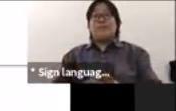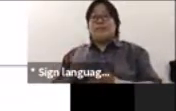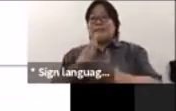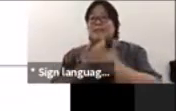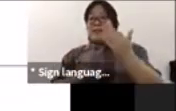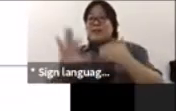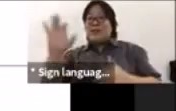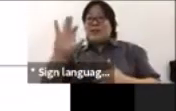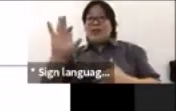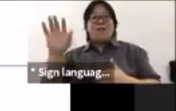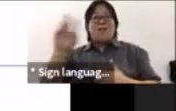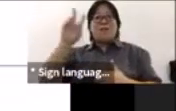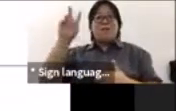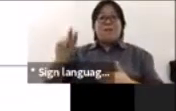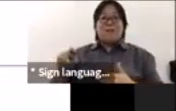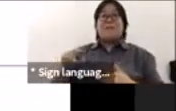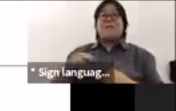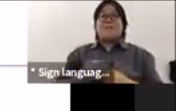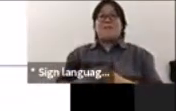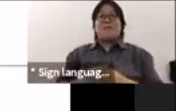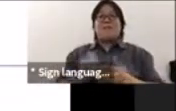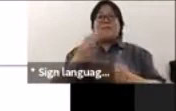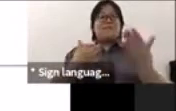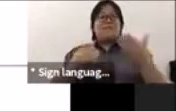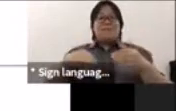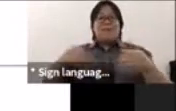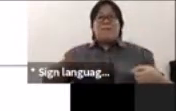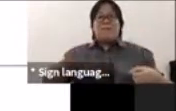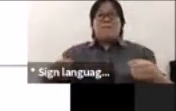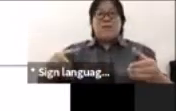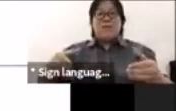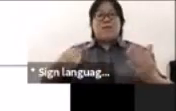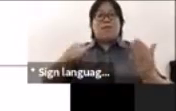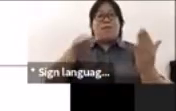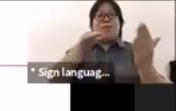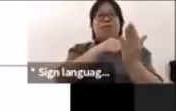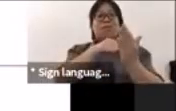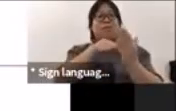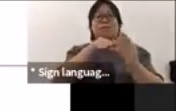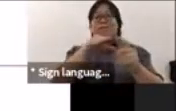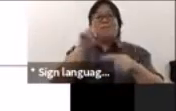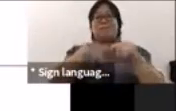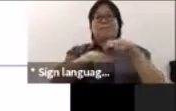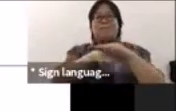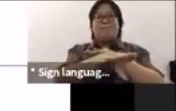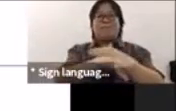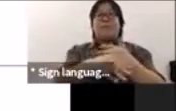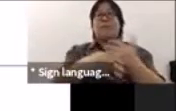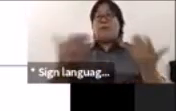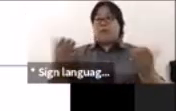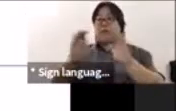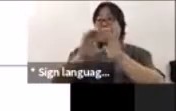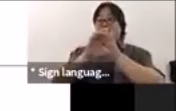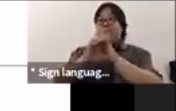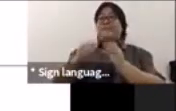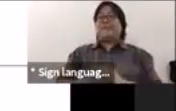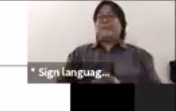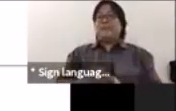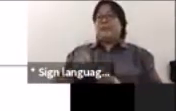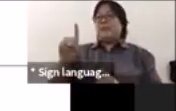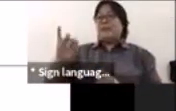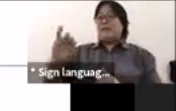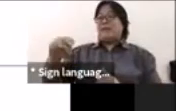Some toilets in public hospital were inaccessible for wheelchair users. For example, then said